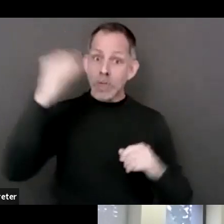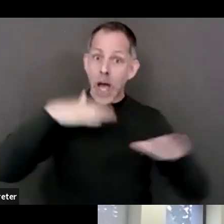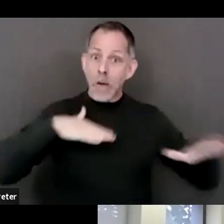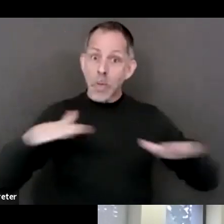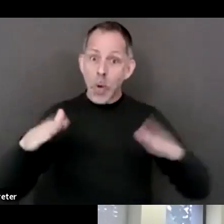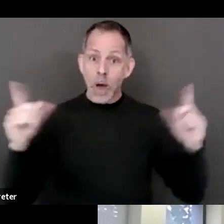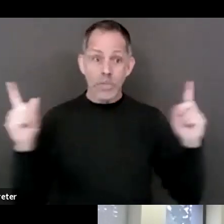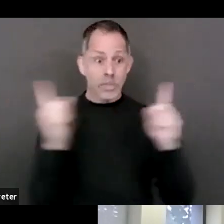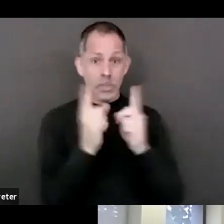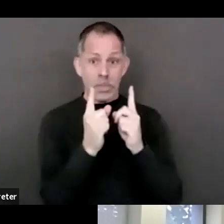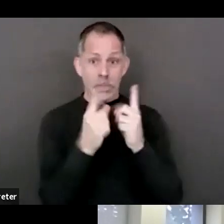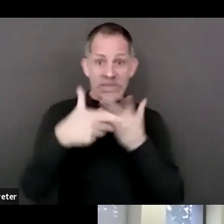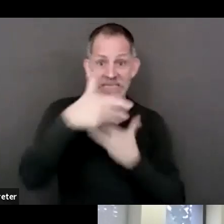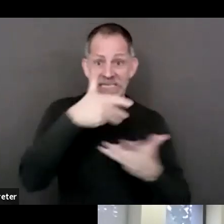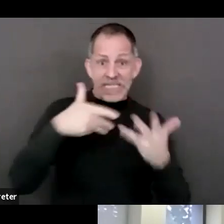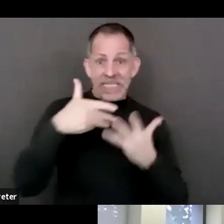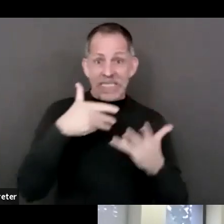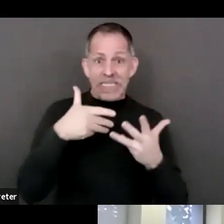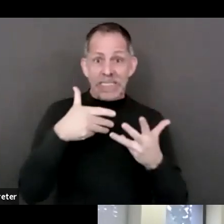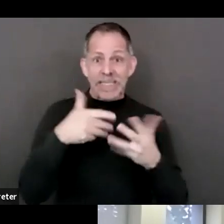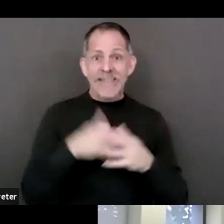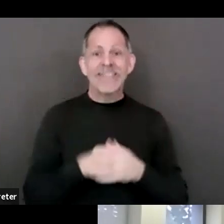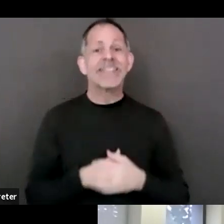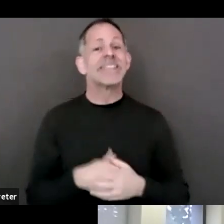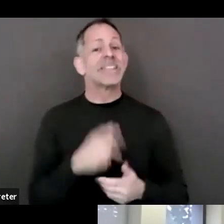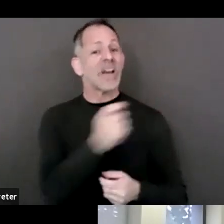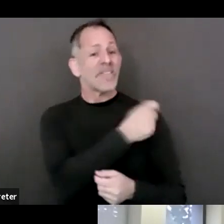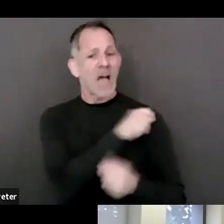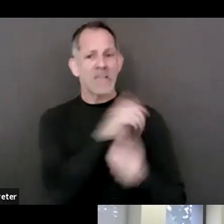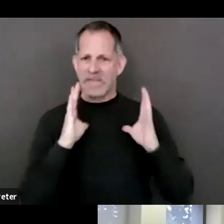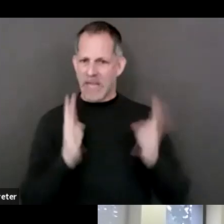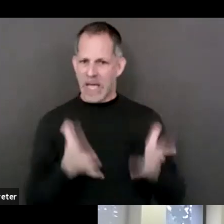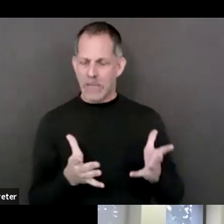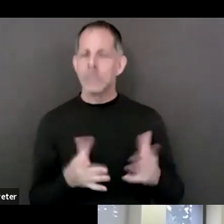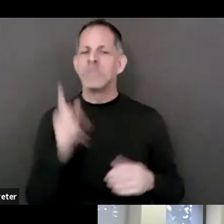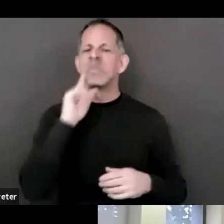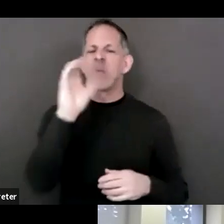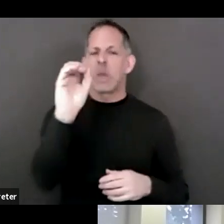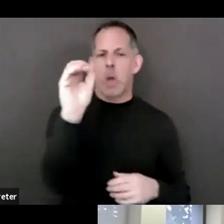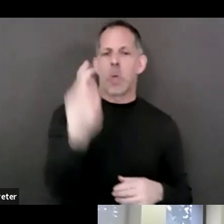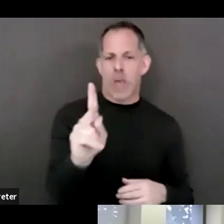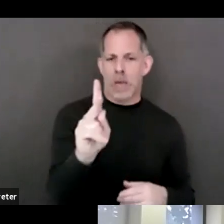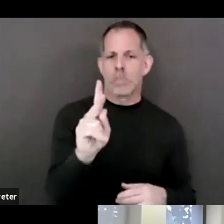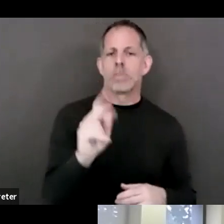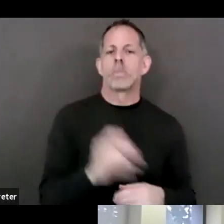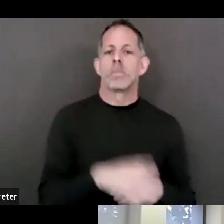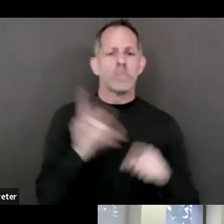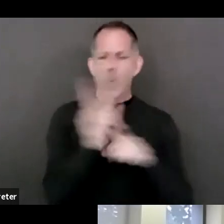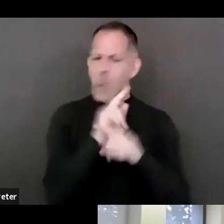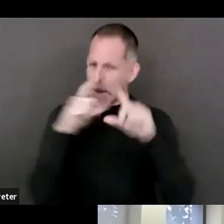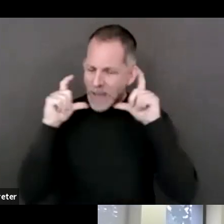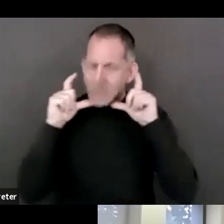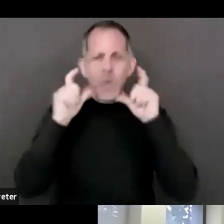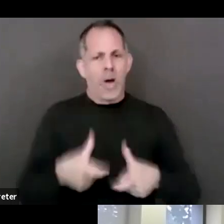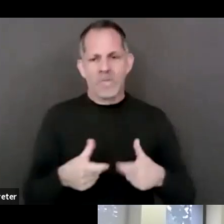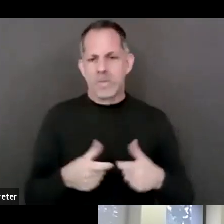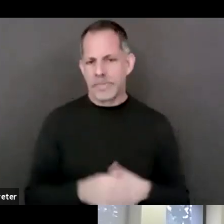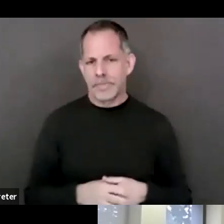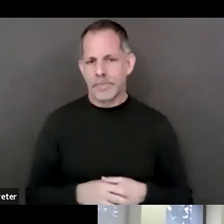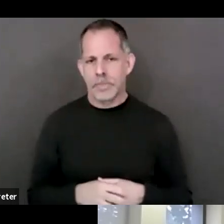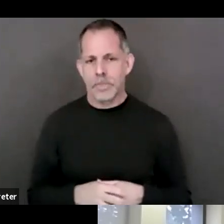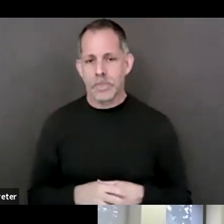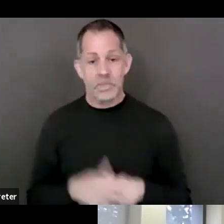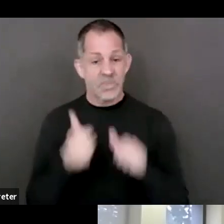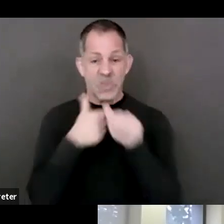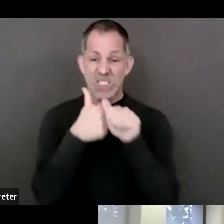you're probably okay not wearing a mask. And, that's all based on science. So that's all fine. I